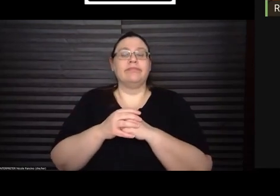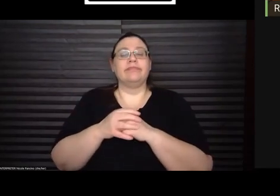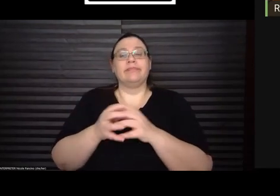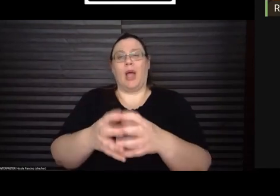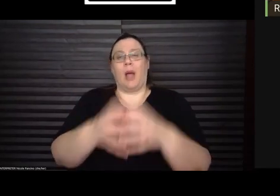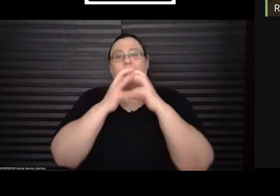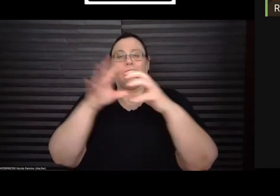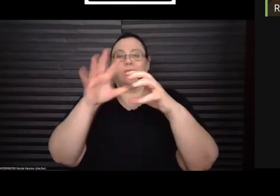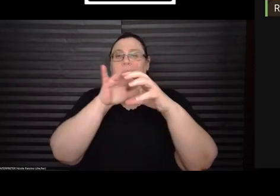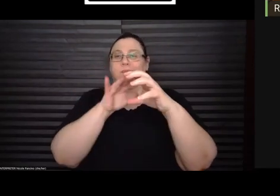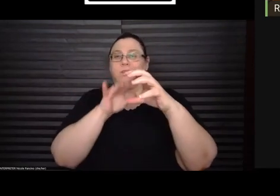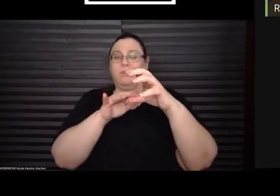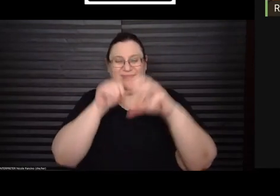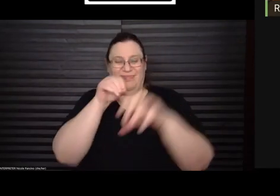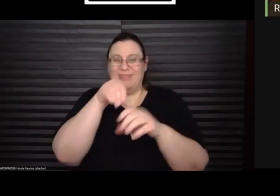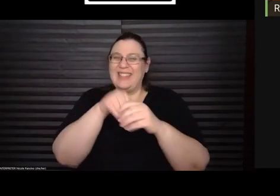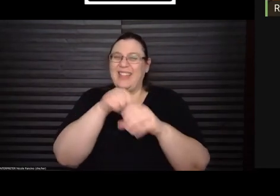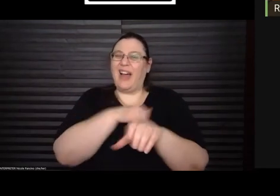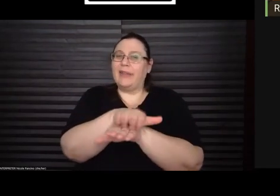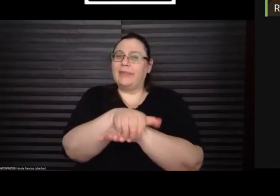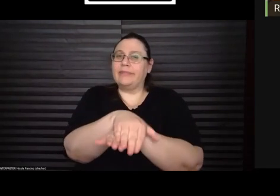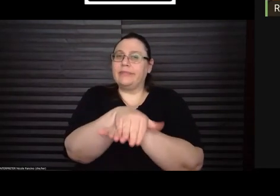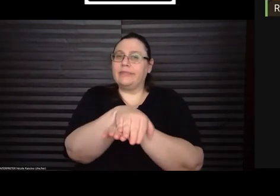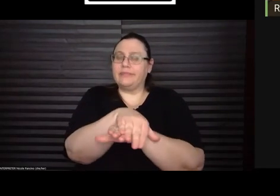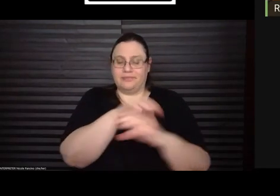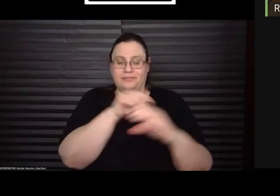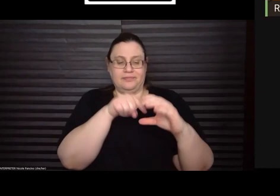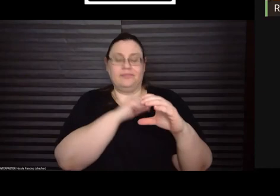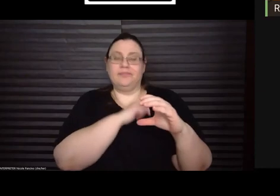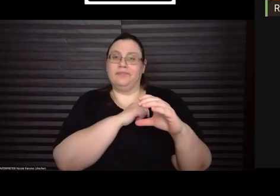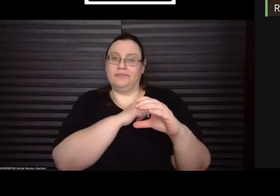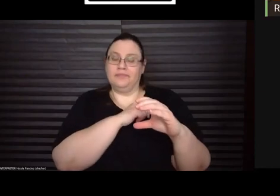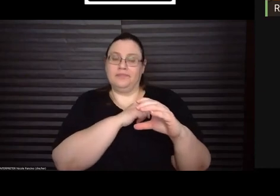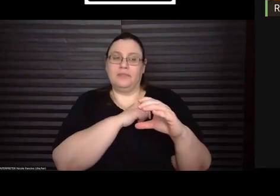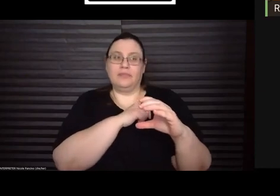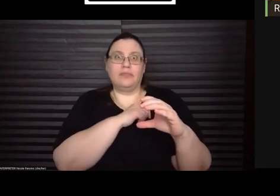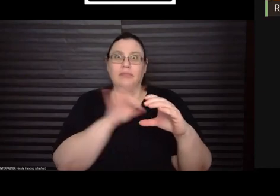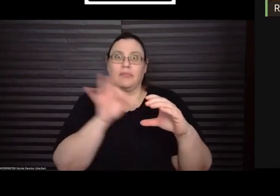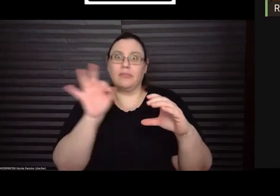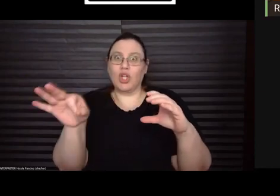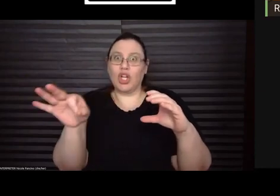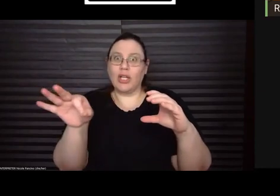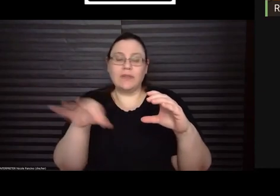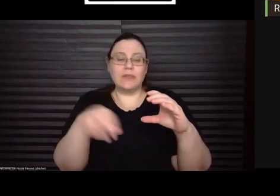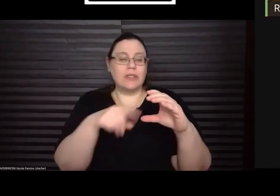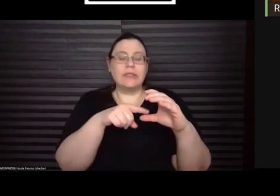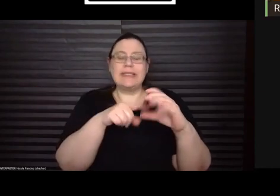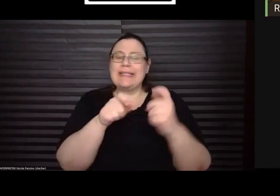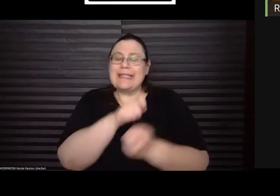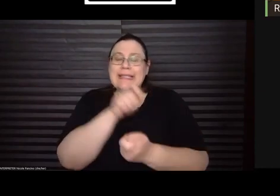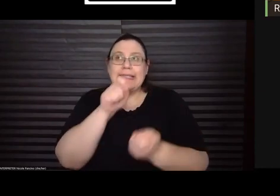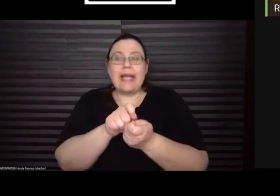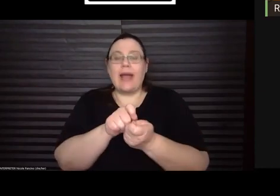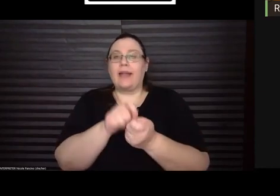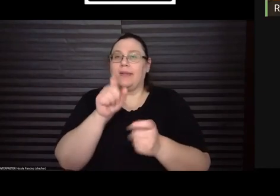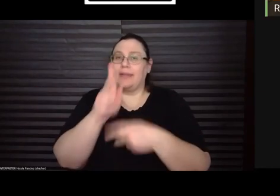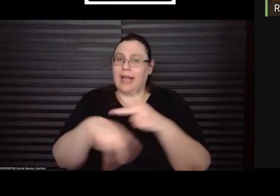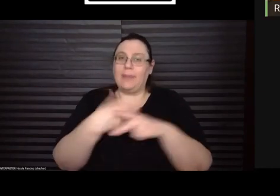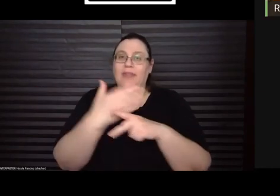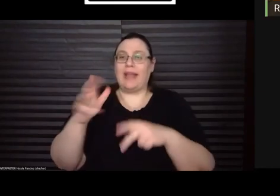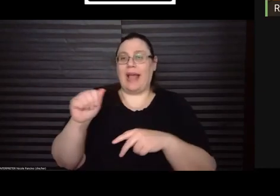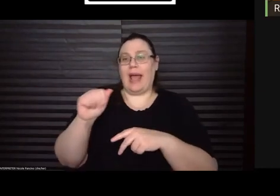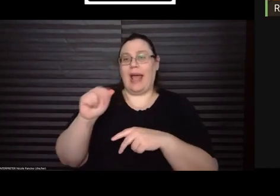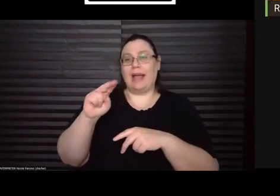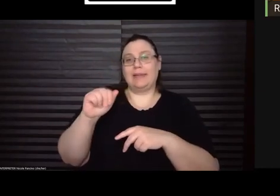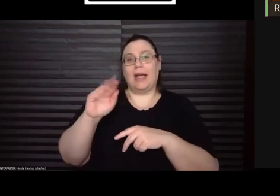a snow globe with a little sea turtle in it, right? And so this was perfect, right? It was exactly the kind of thing